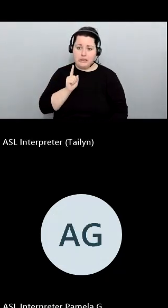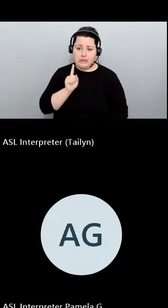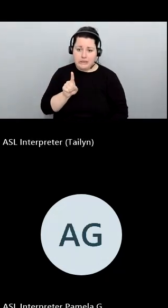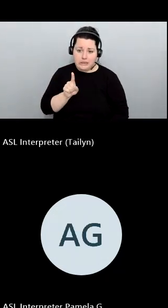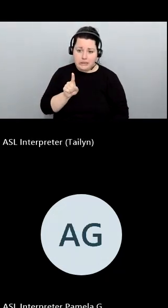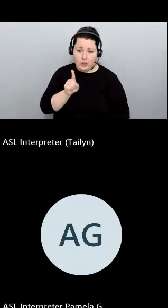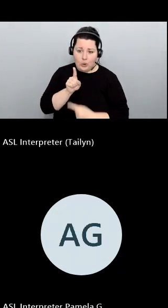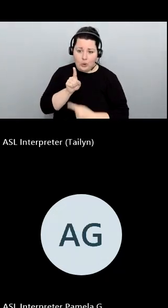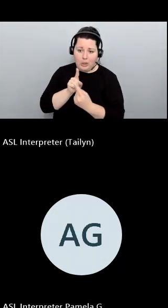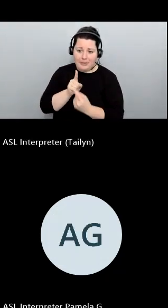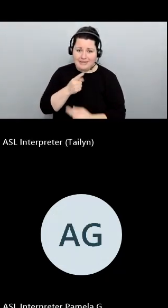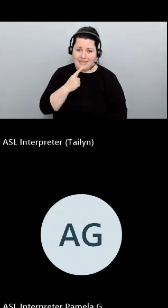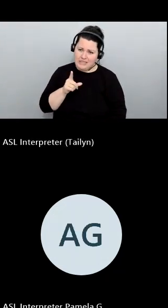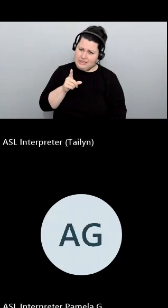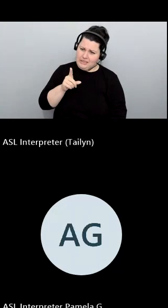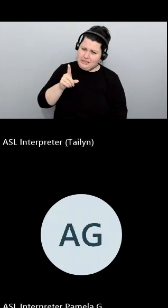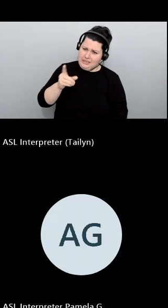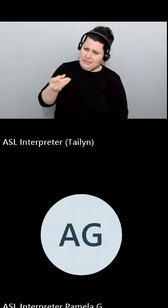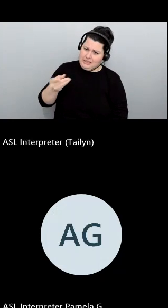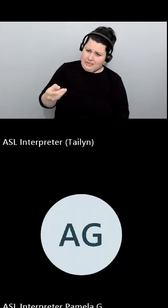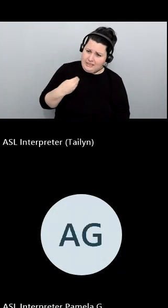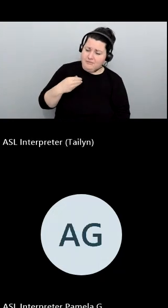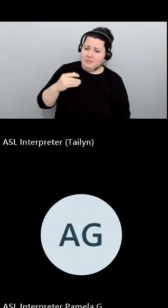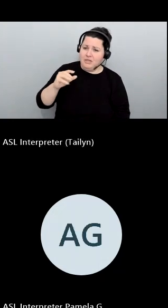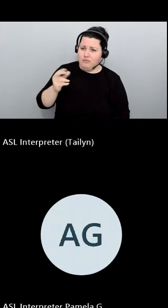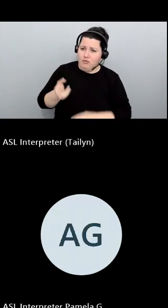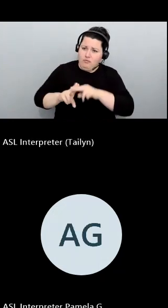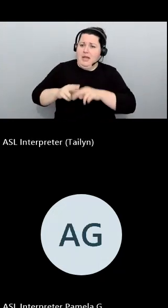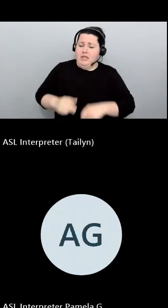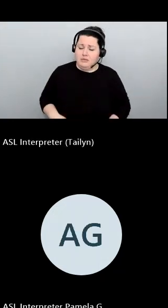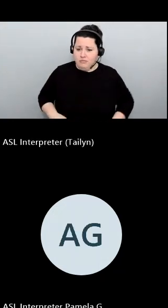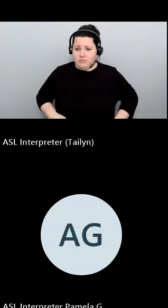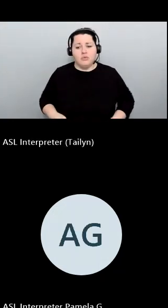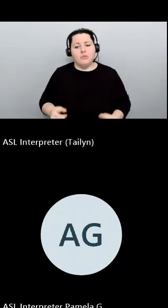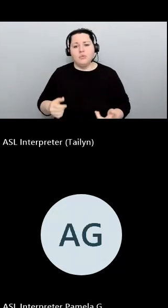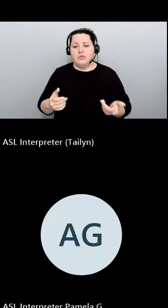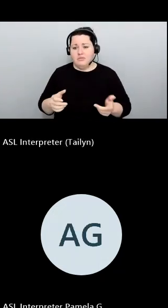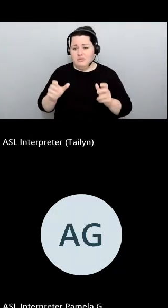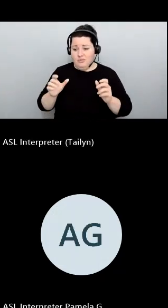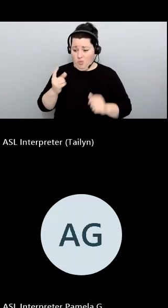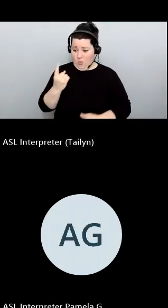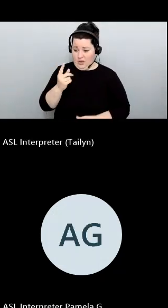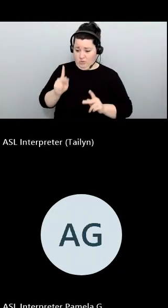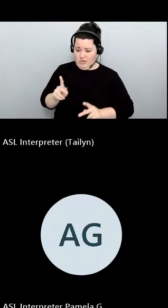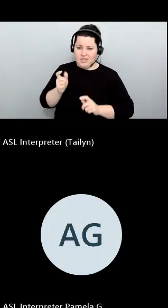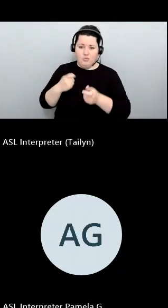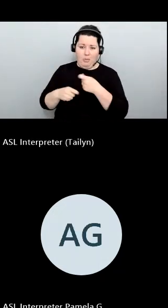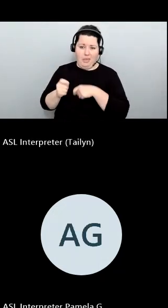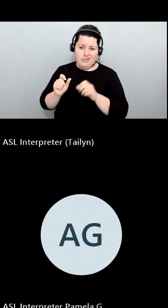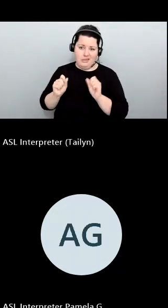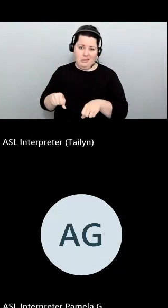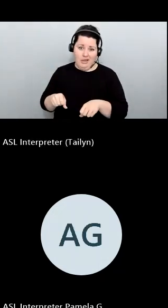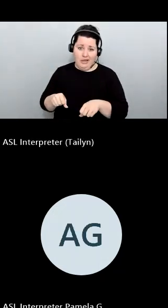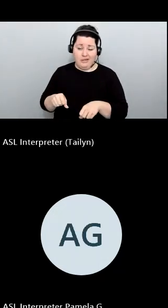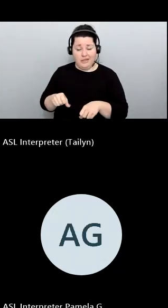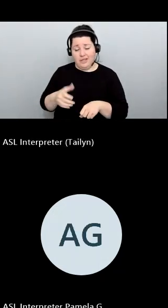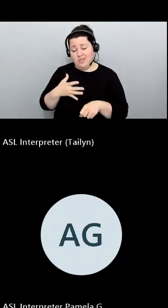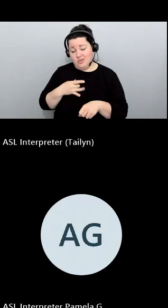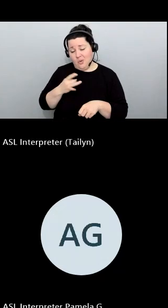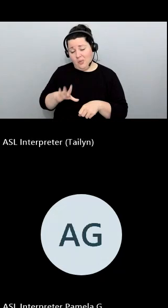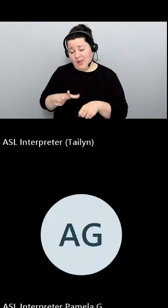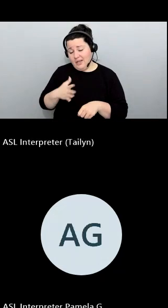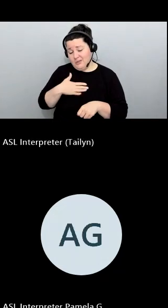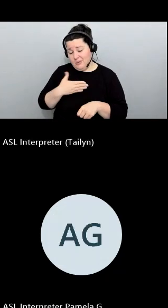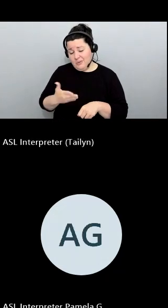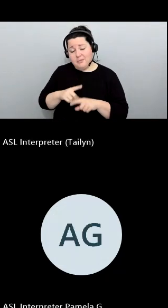like, you need to give me a raise. Well, I'm replaceable as an individual. I hate to admit it, but I am.